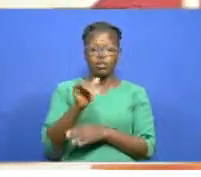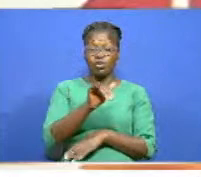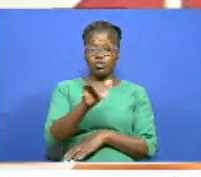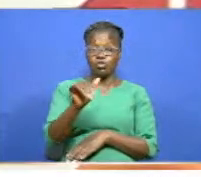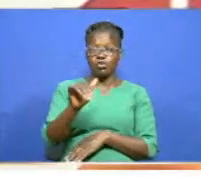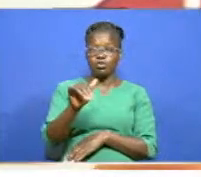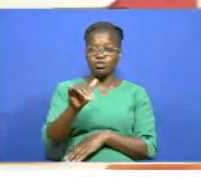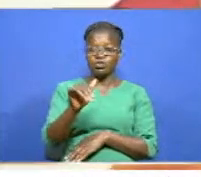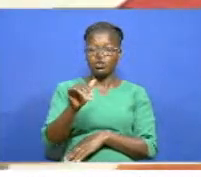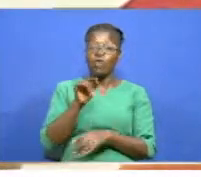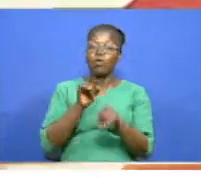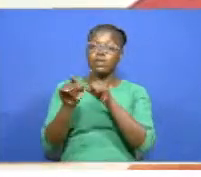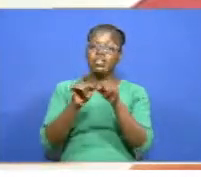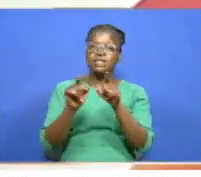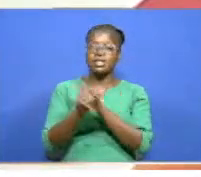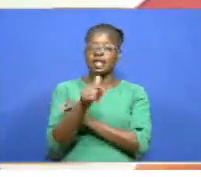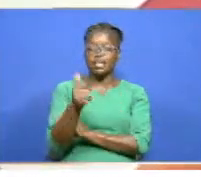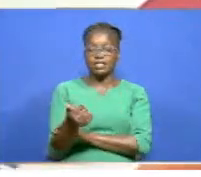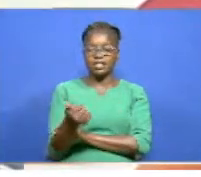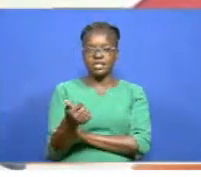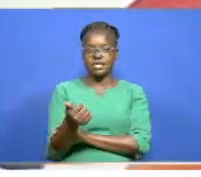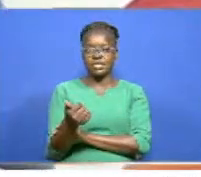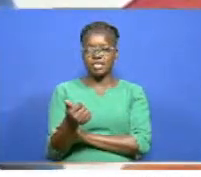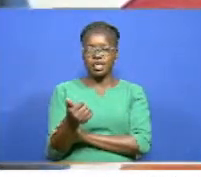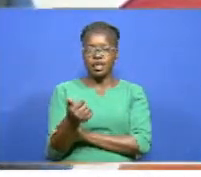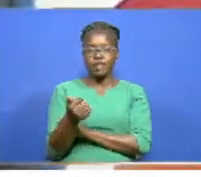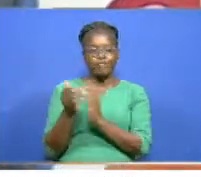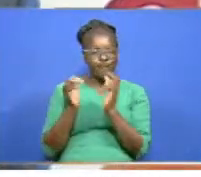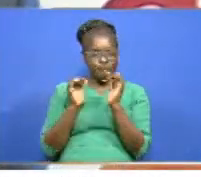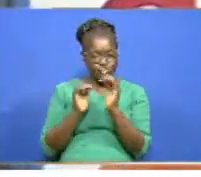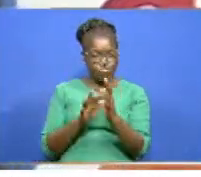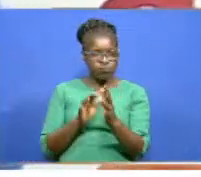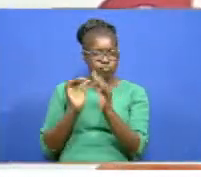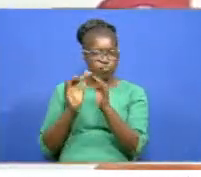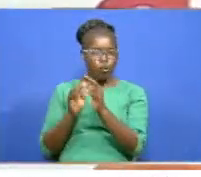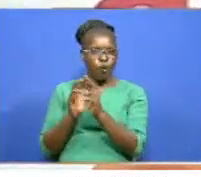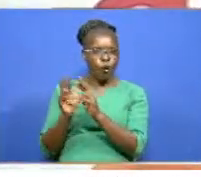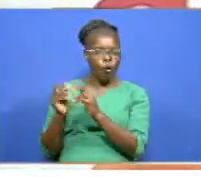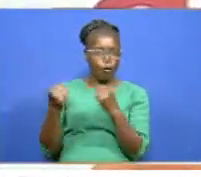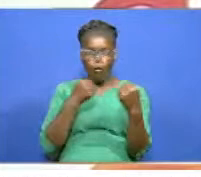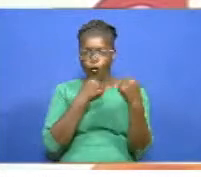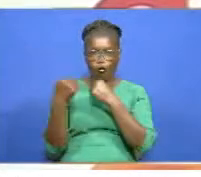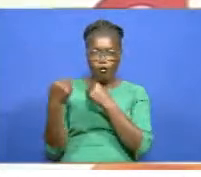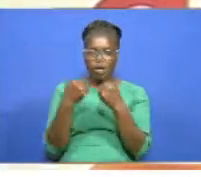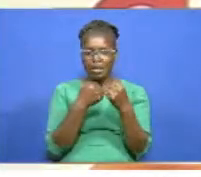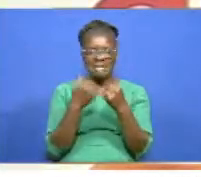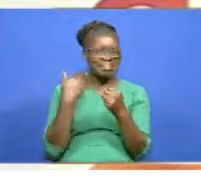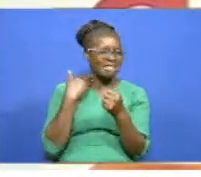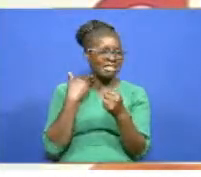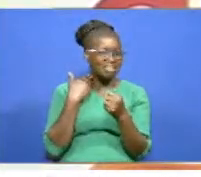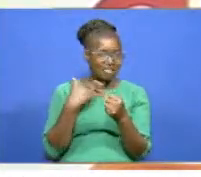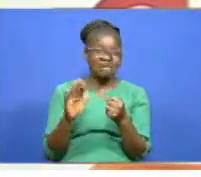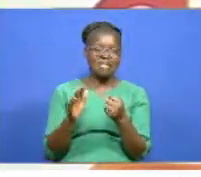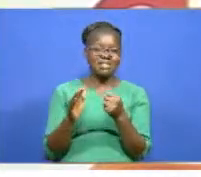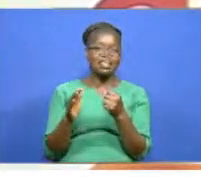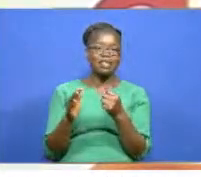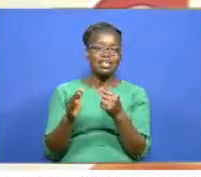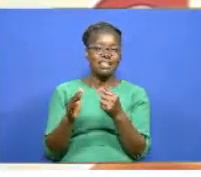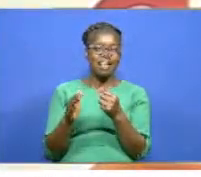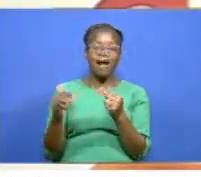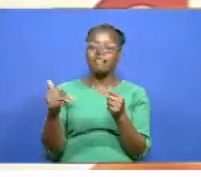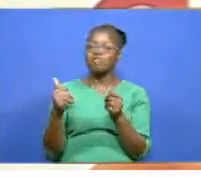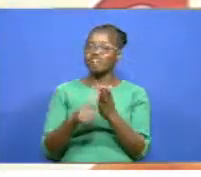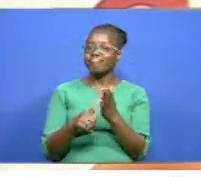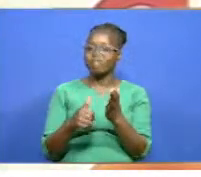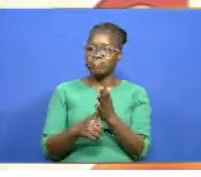who incite others to war, to violence, hatred, and chaos should